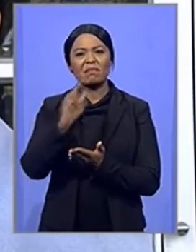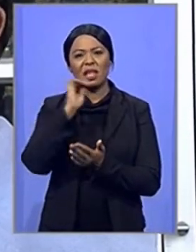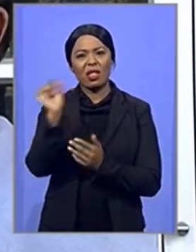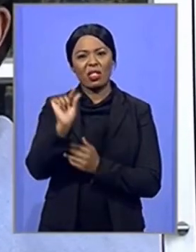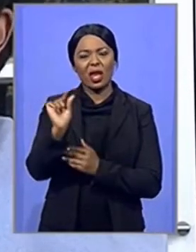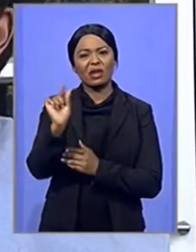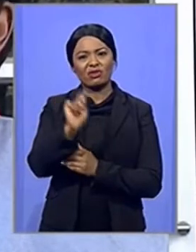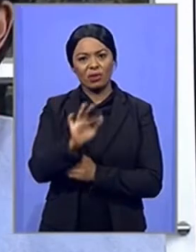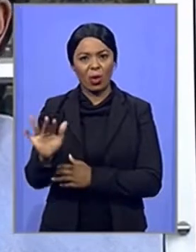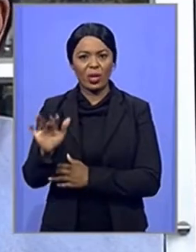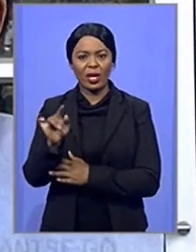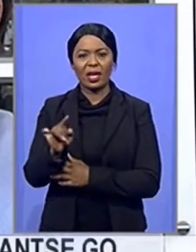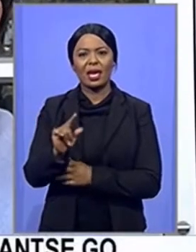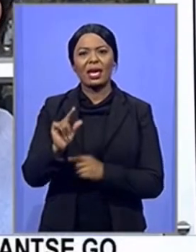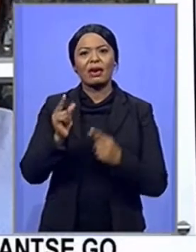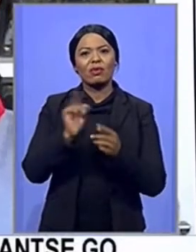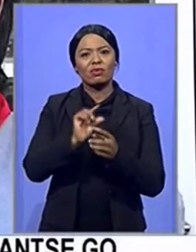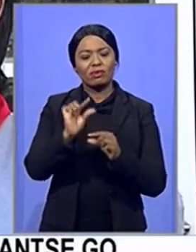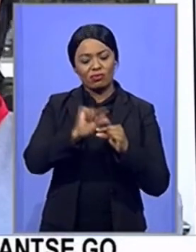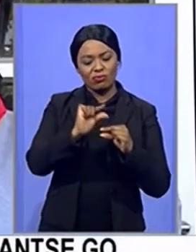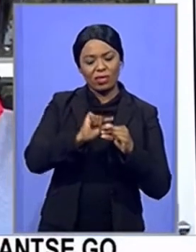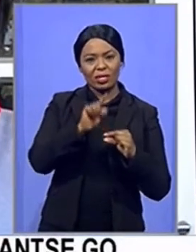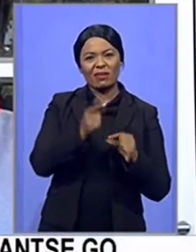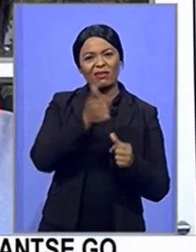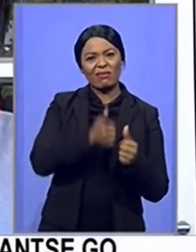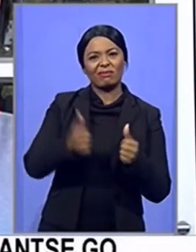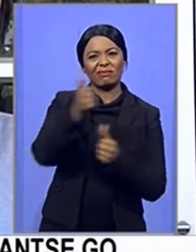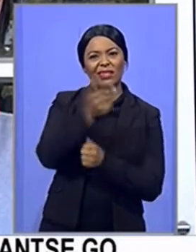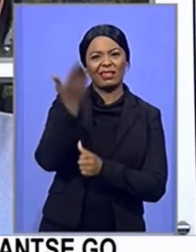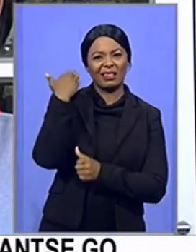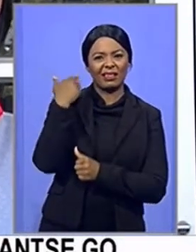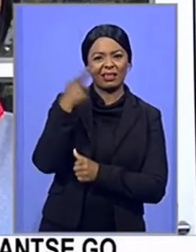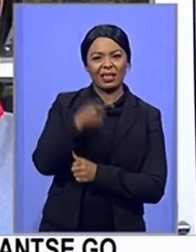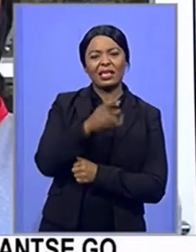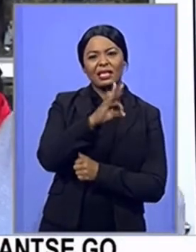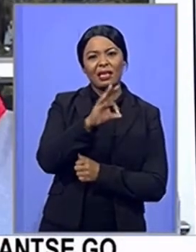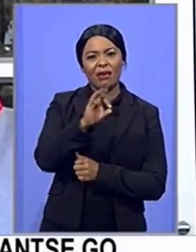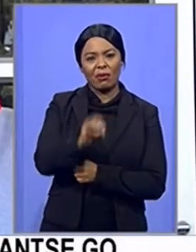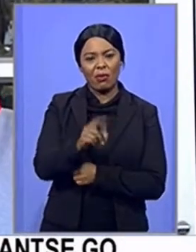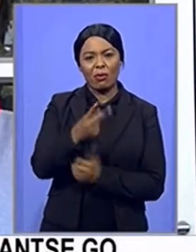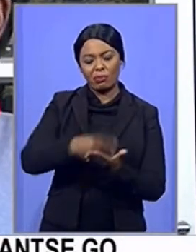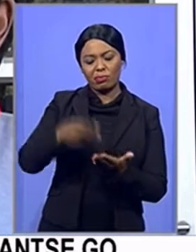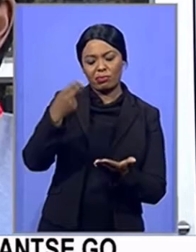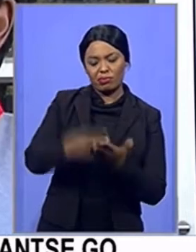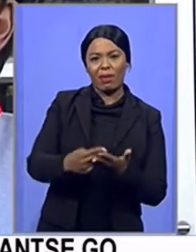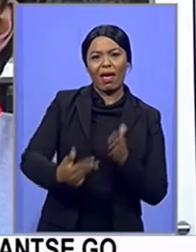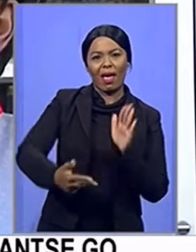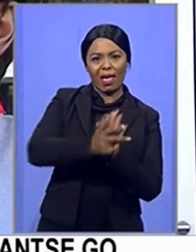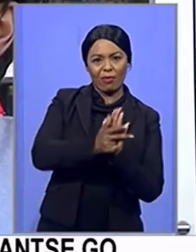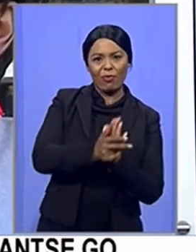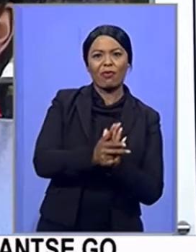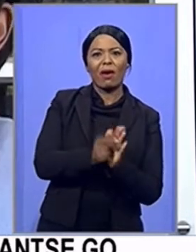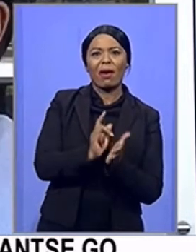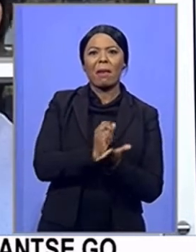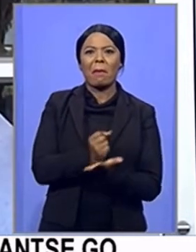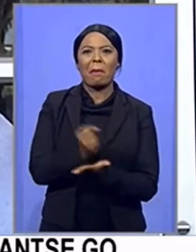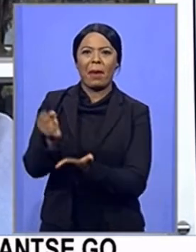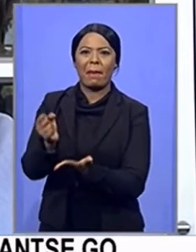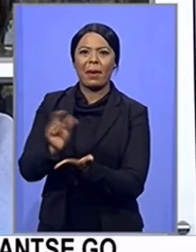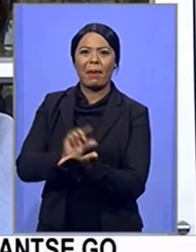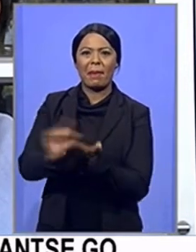Transnet. The former heads of Transnet stand accused of signing off or approving that particular payment, and